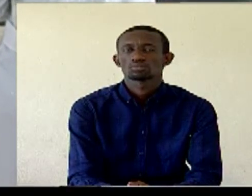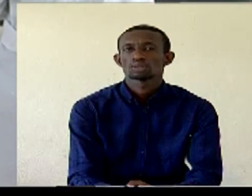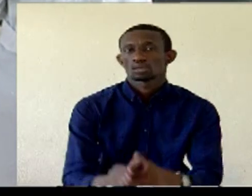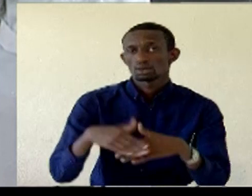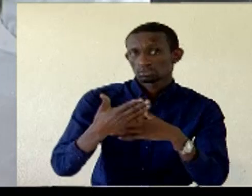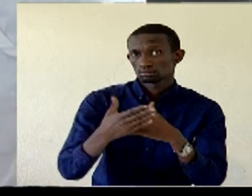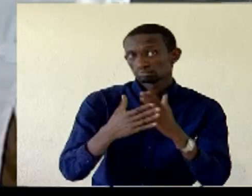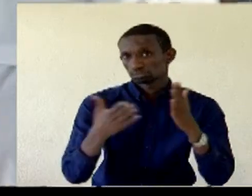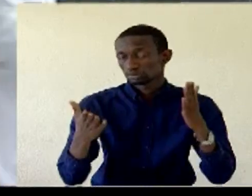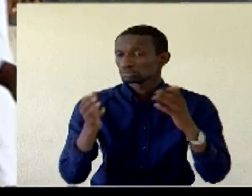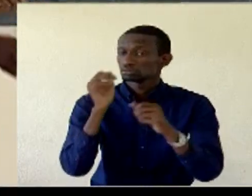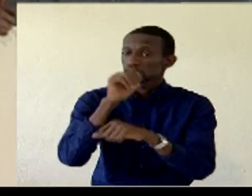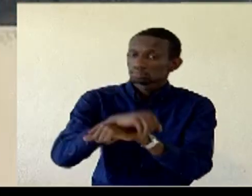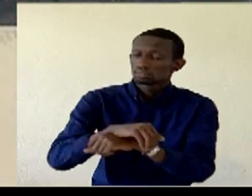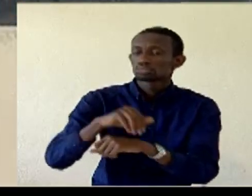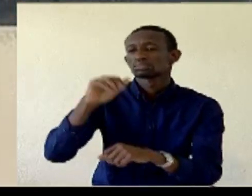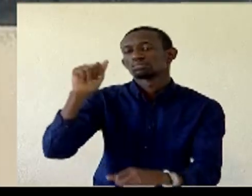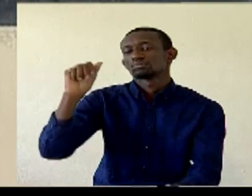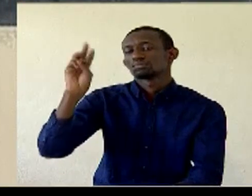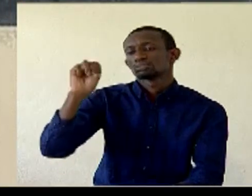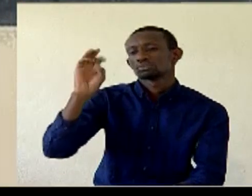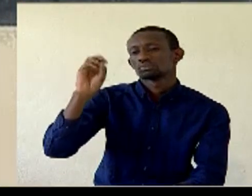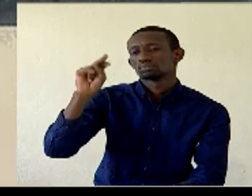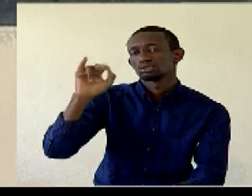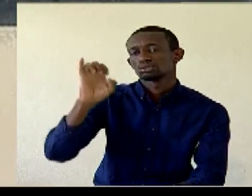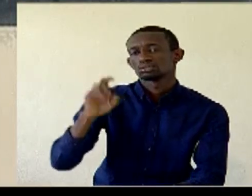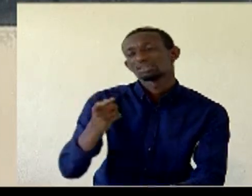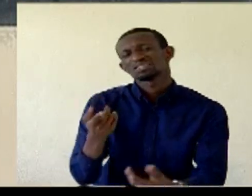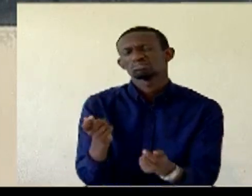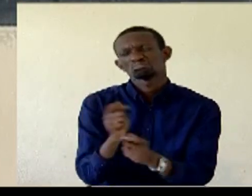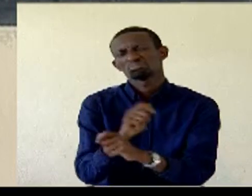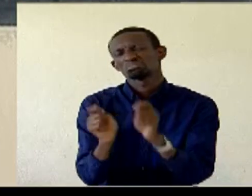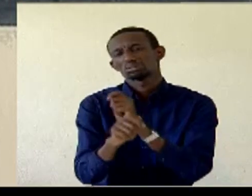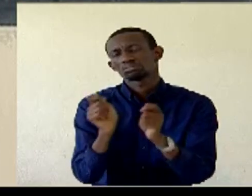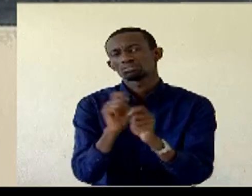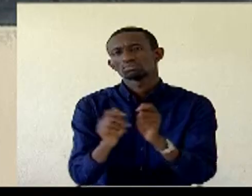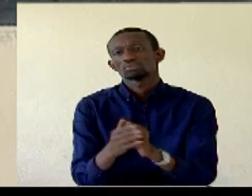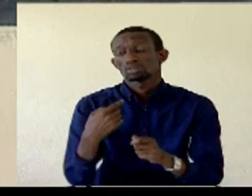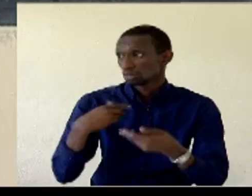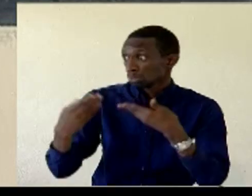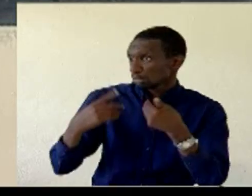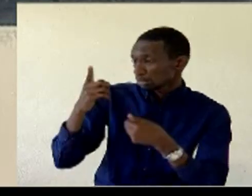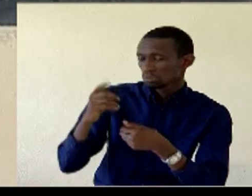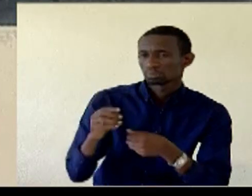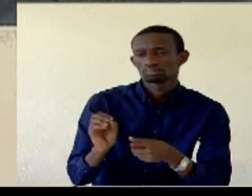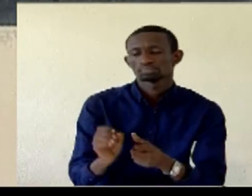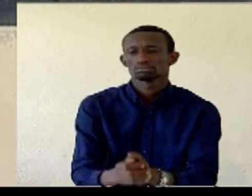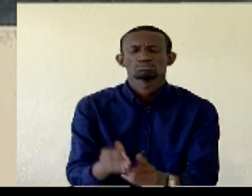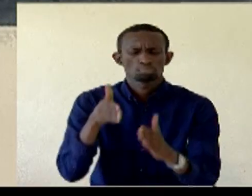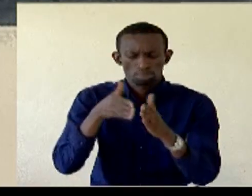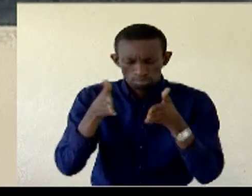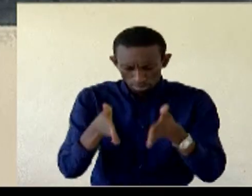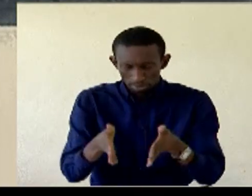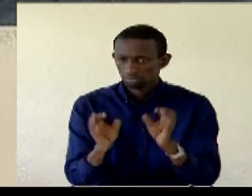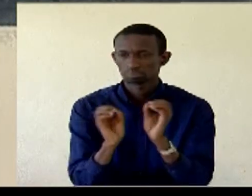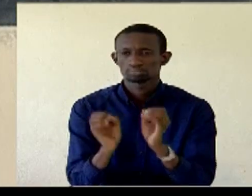greater than ammonia. So there is some change in the order. So I will not discuss this one in details, but